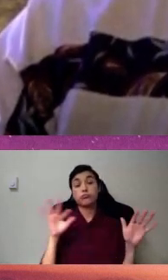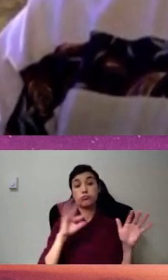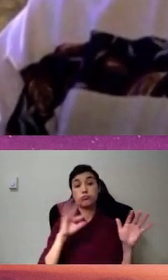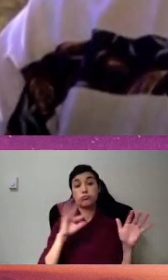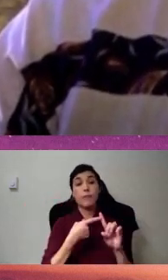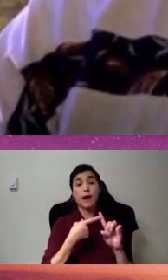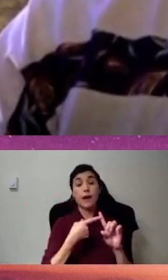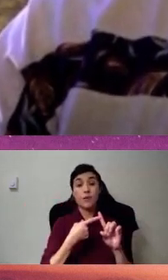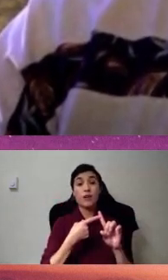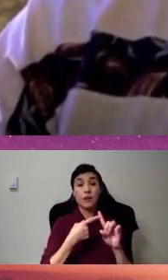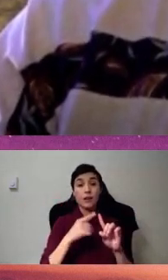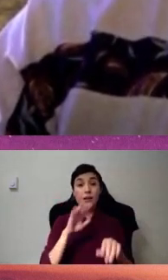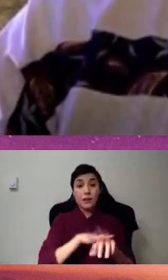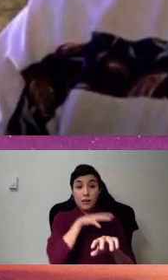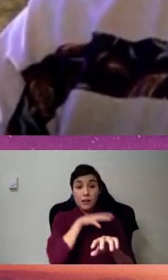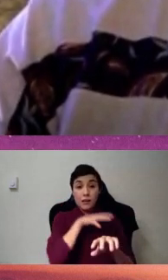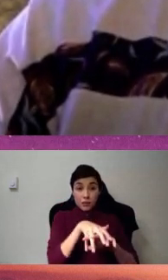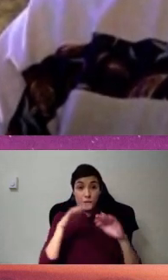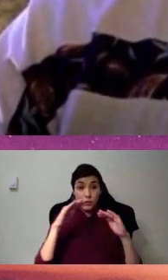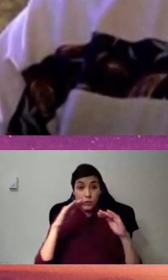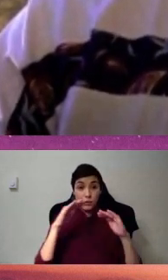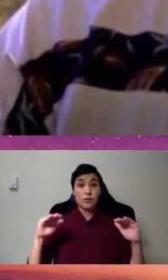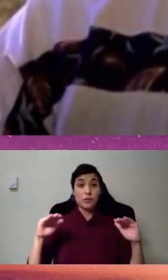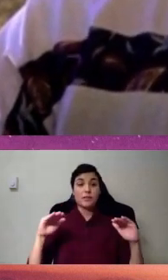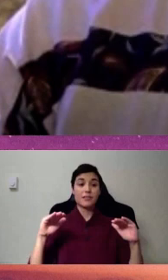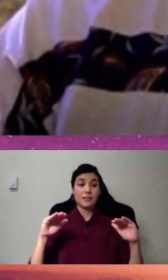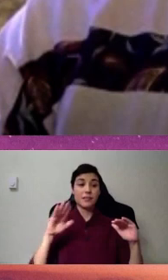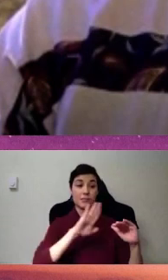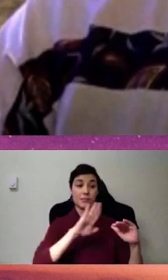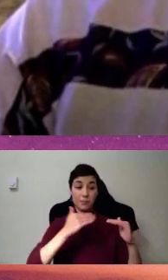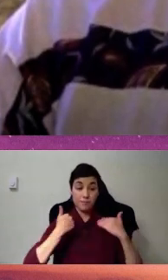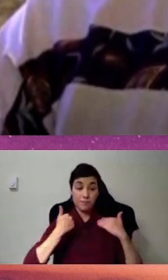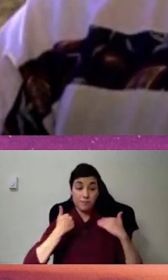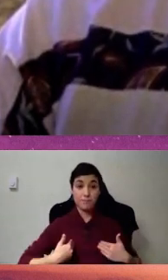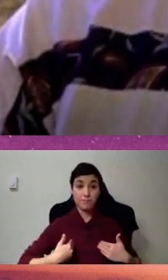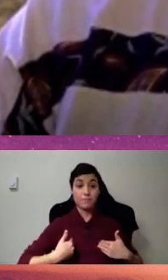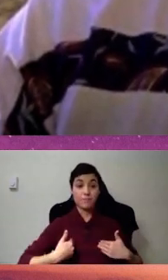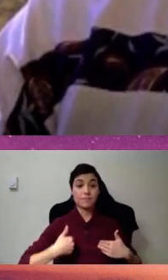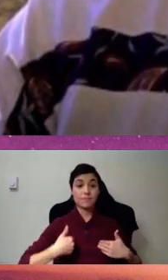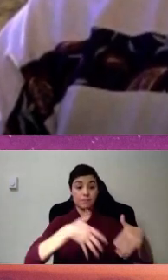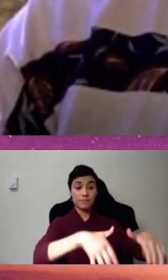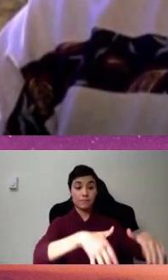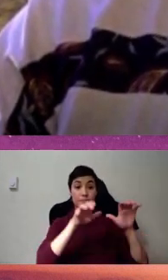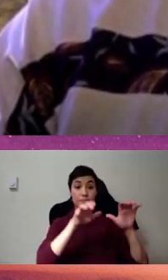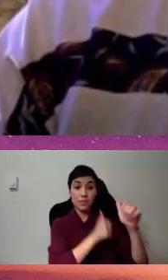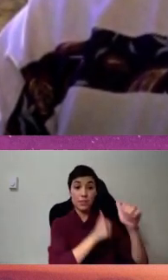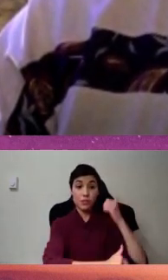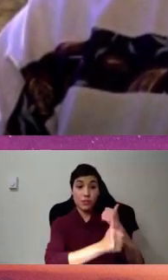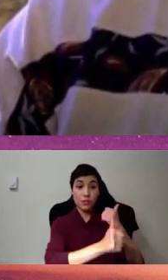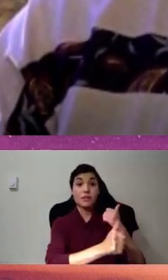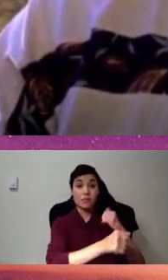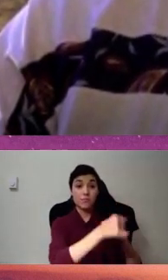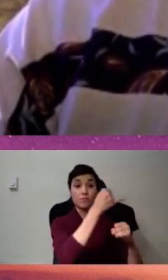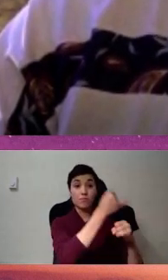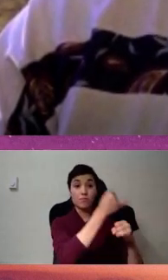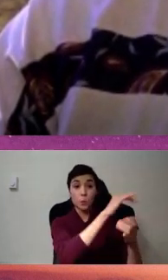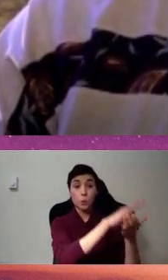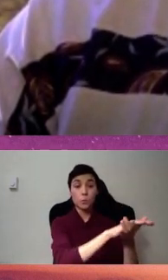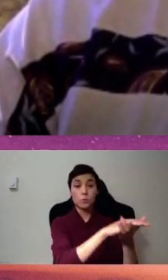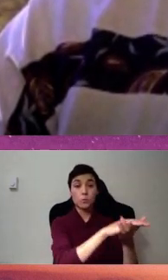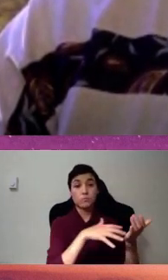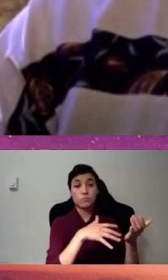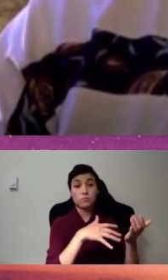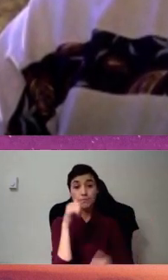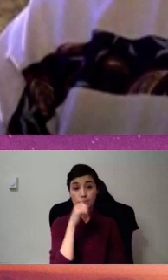buried underneath these facilities or near these facilities, it's important to know that this is something that Indigenous communities the